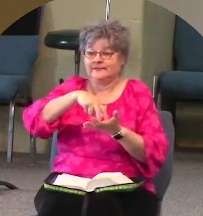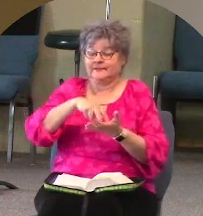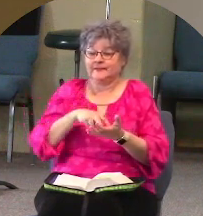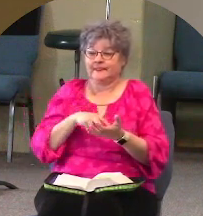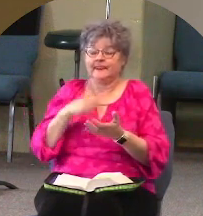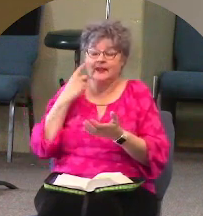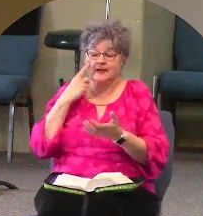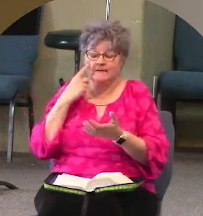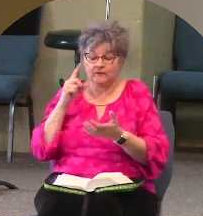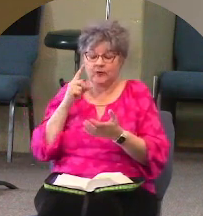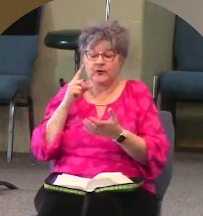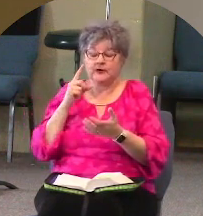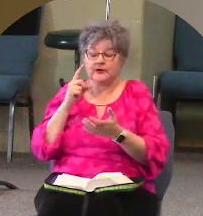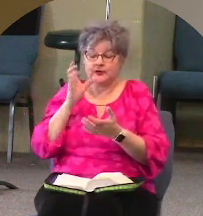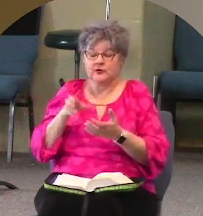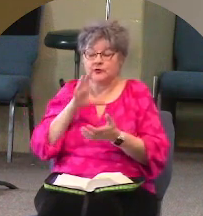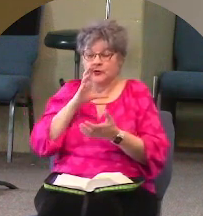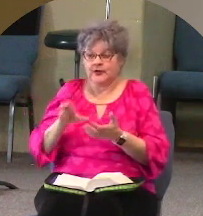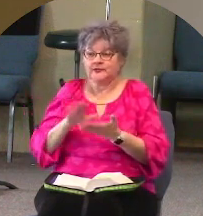for the cross to matter.